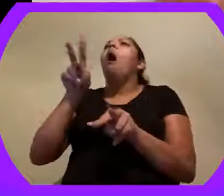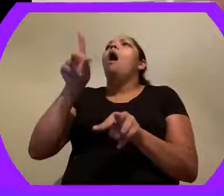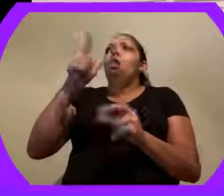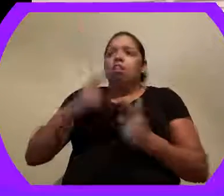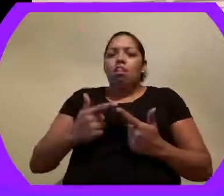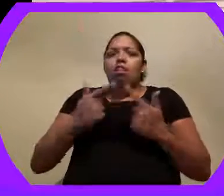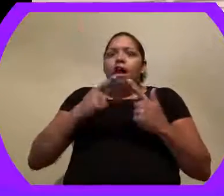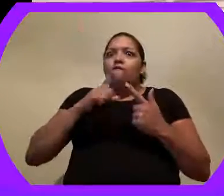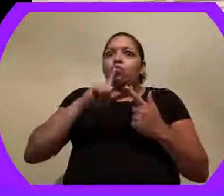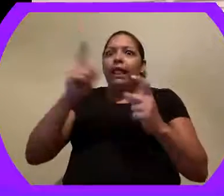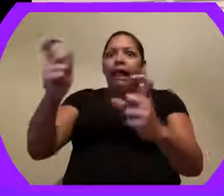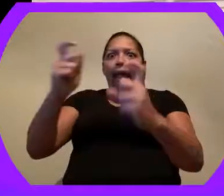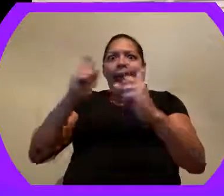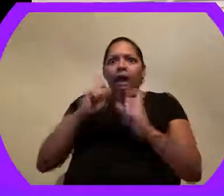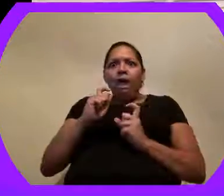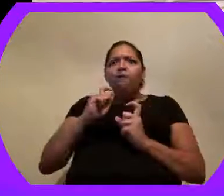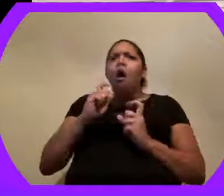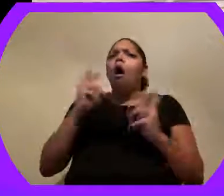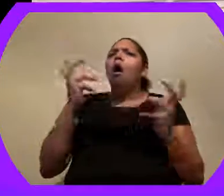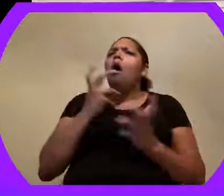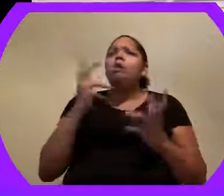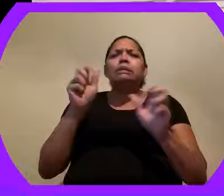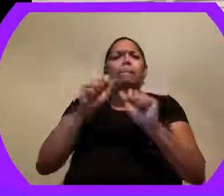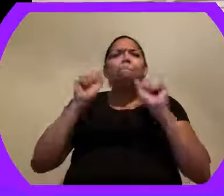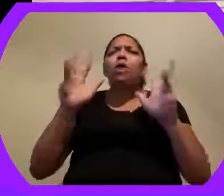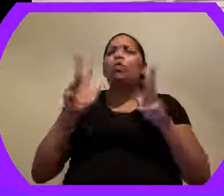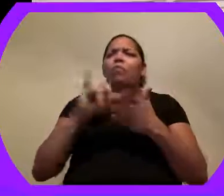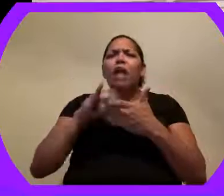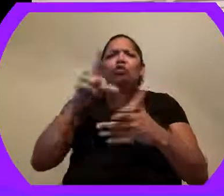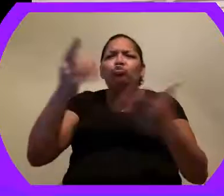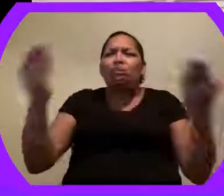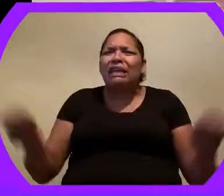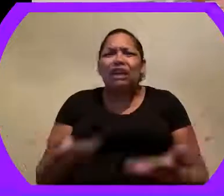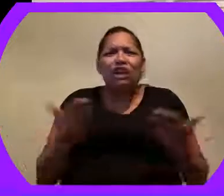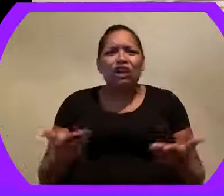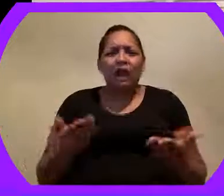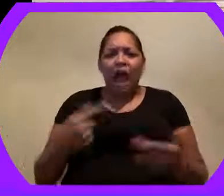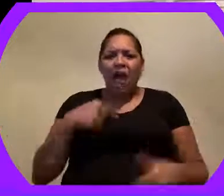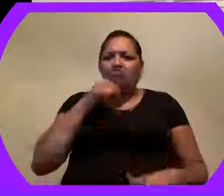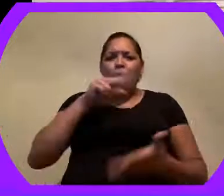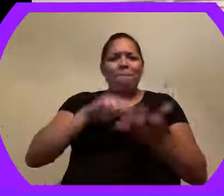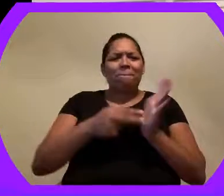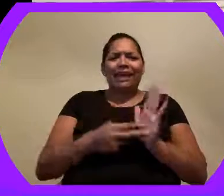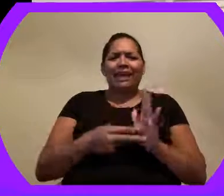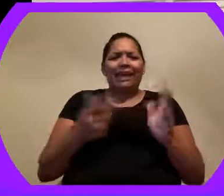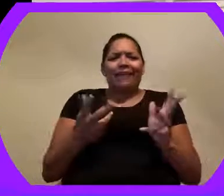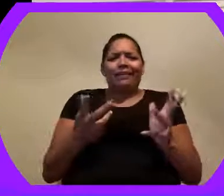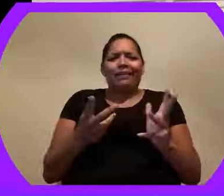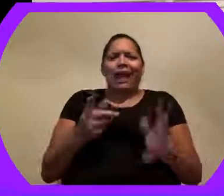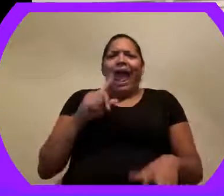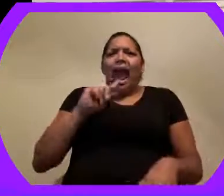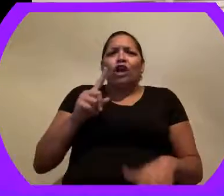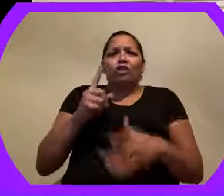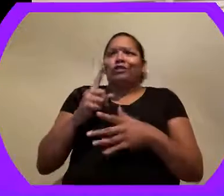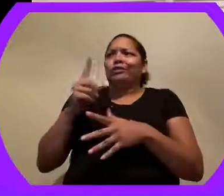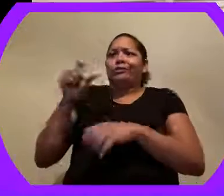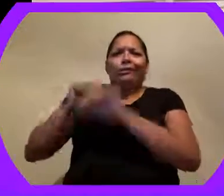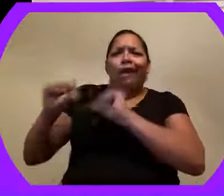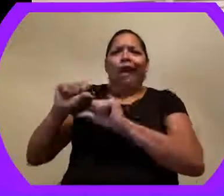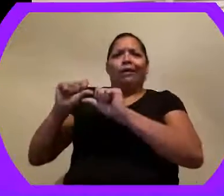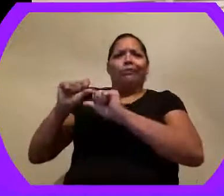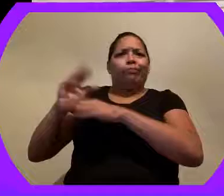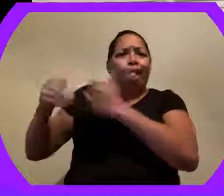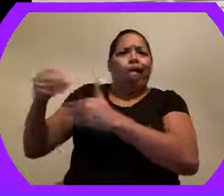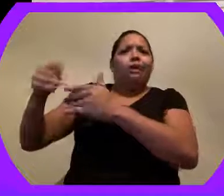Look around. Realize that life is a gift. It is actually, it's an incredible miracle that you're even here. And I don't just mean that in the amount